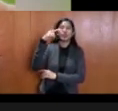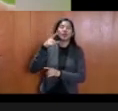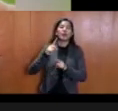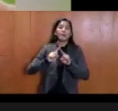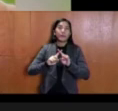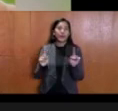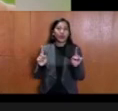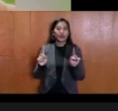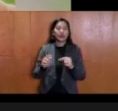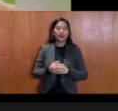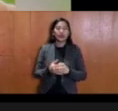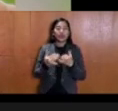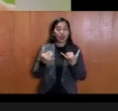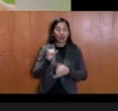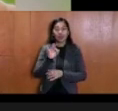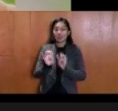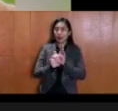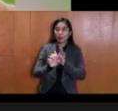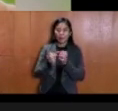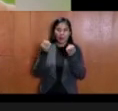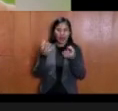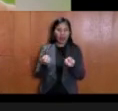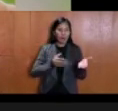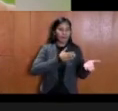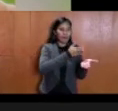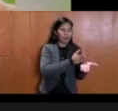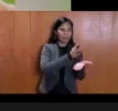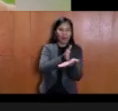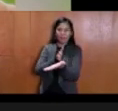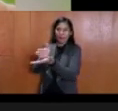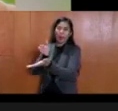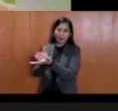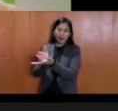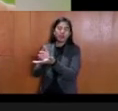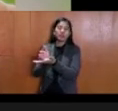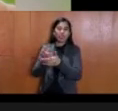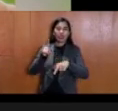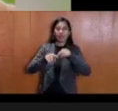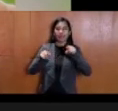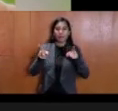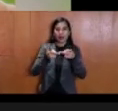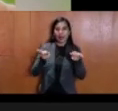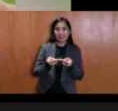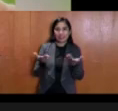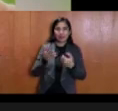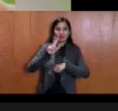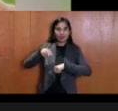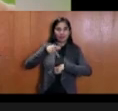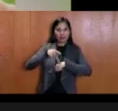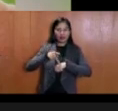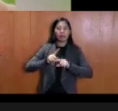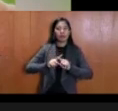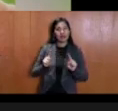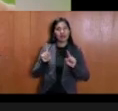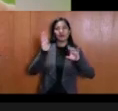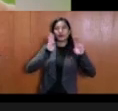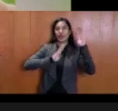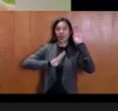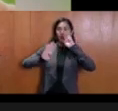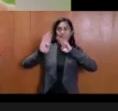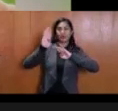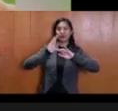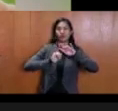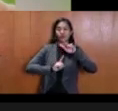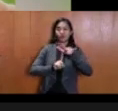do multi-destination trips again across our beautiful archipelago, then the problem starts to